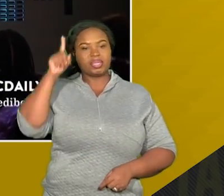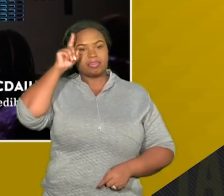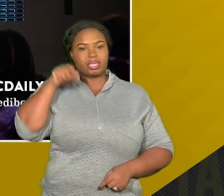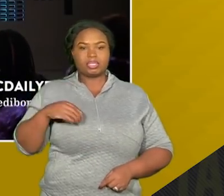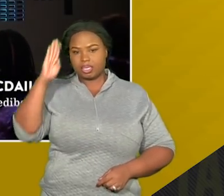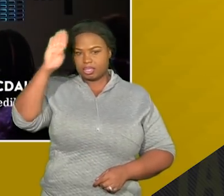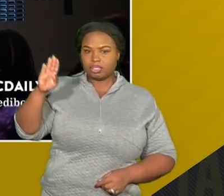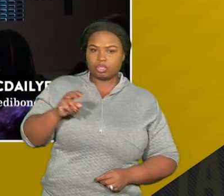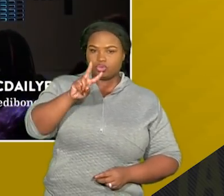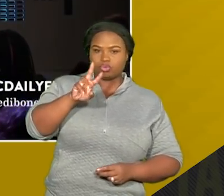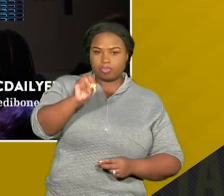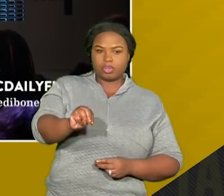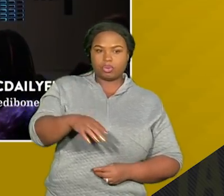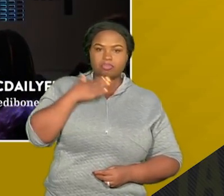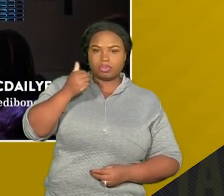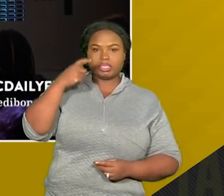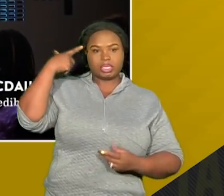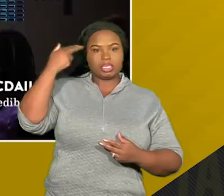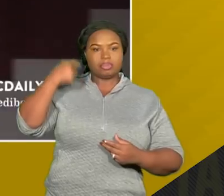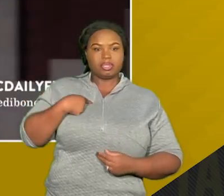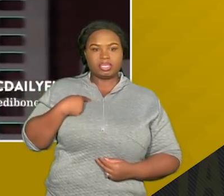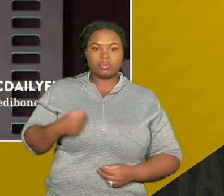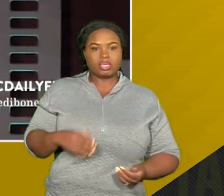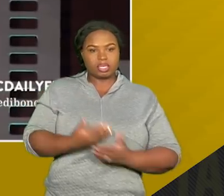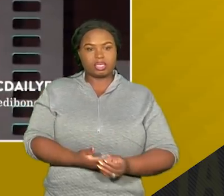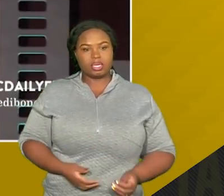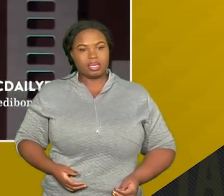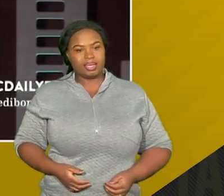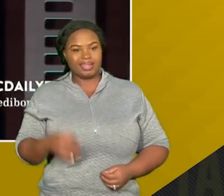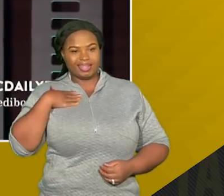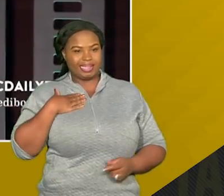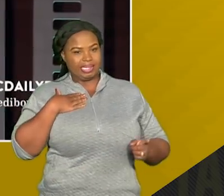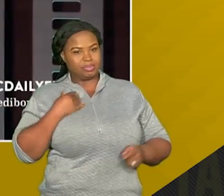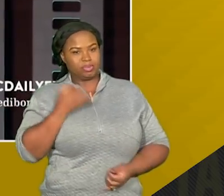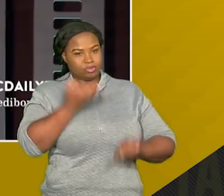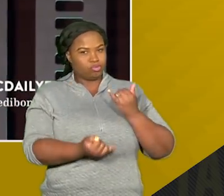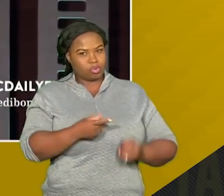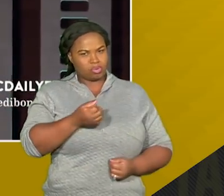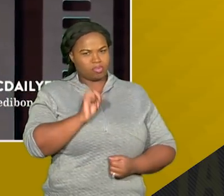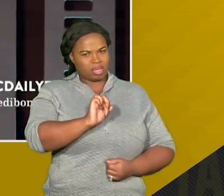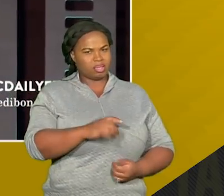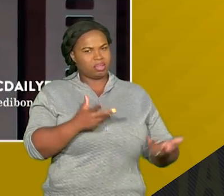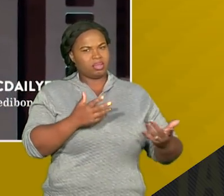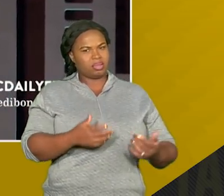Ata, here's 2 million bucks, please kill me. I can just picture him going, what's wrong with your money, eh? What?